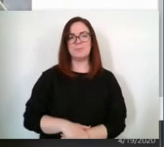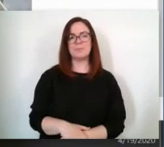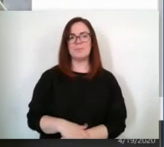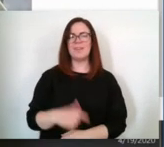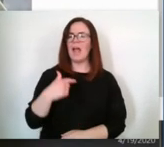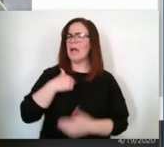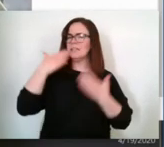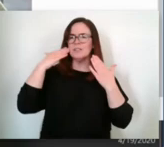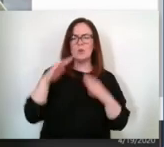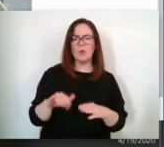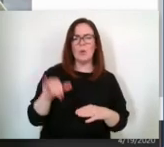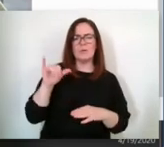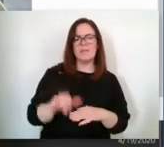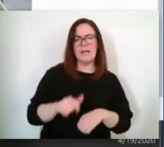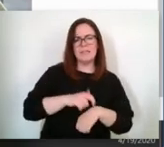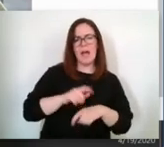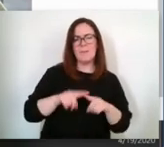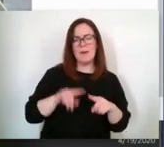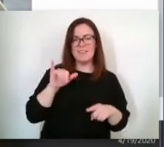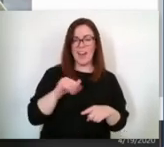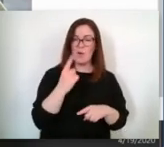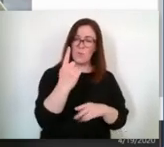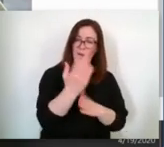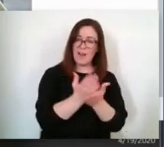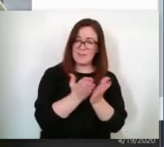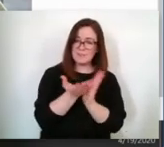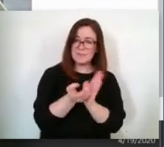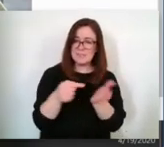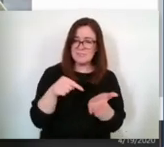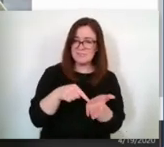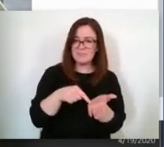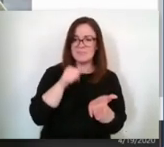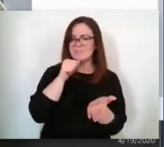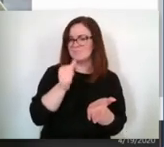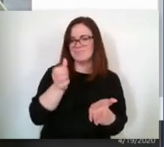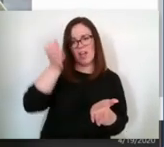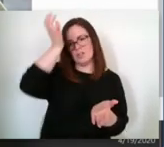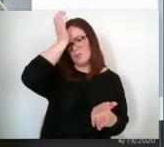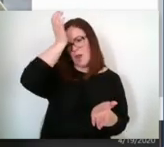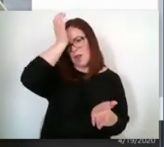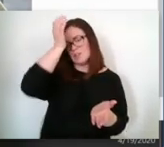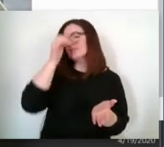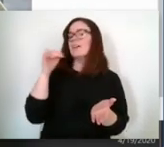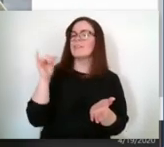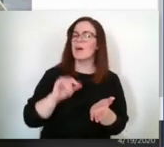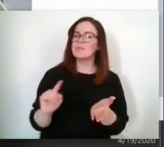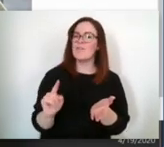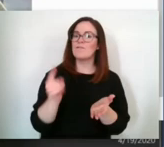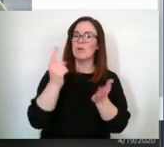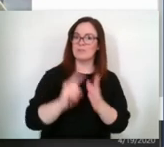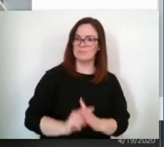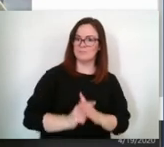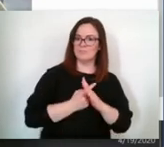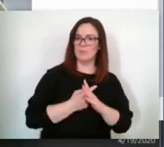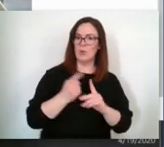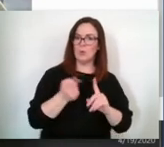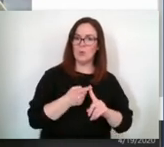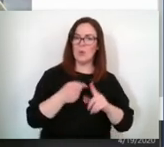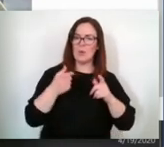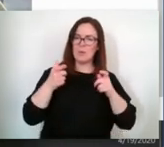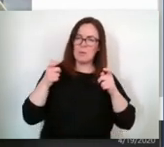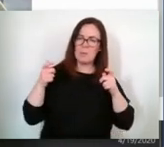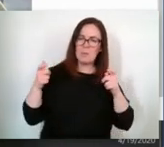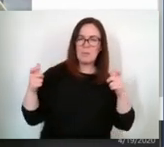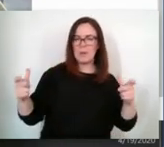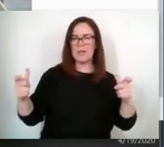I didn't know it then, but that single chip of tile was no longer trash. It was the first building block to a